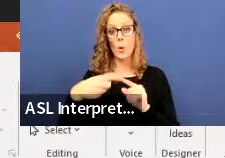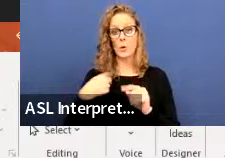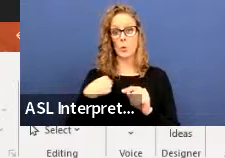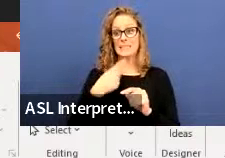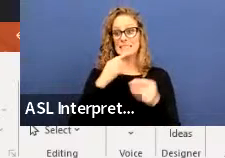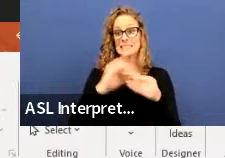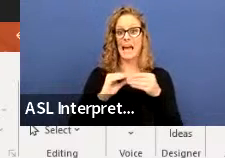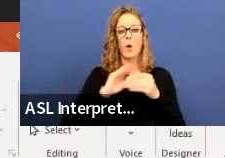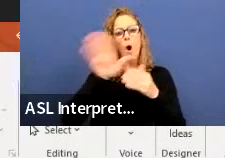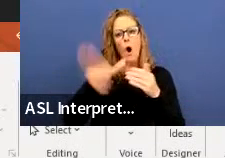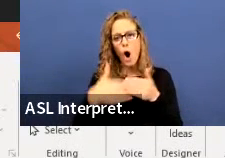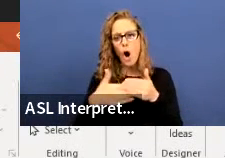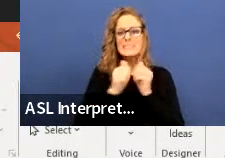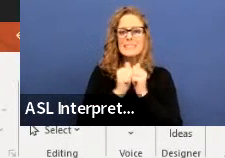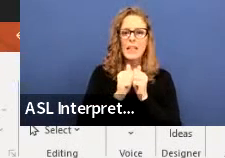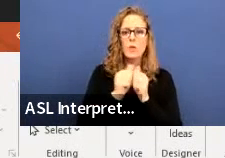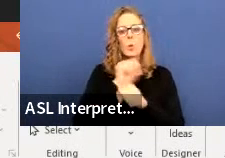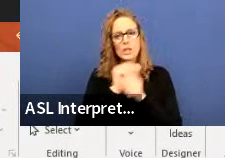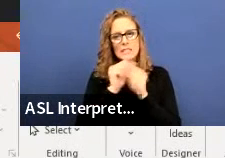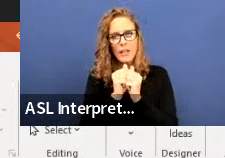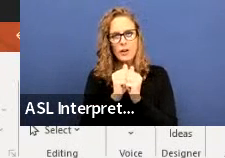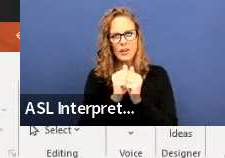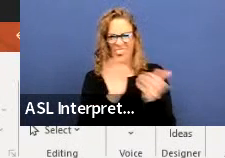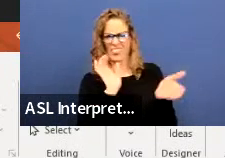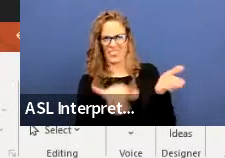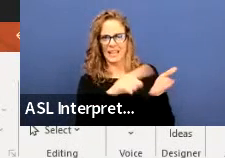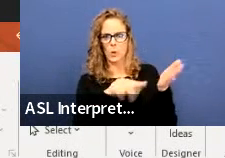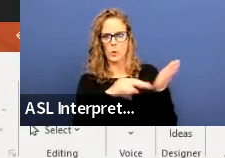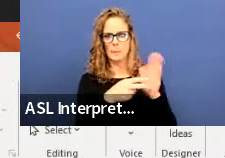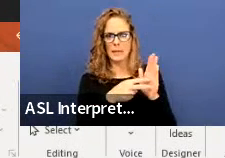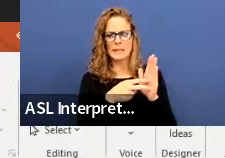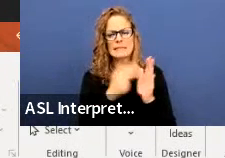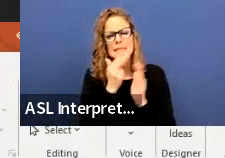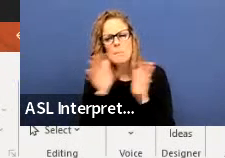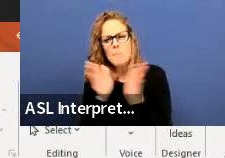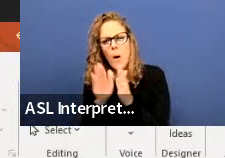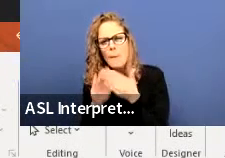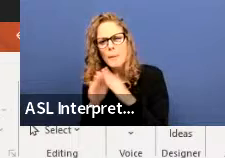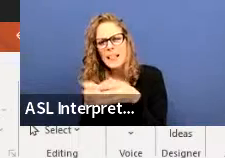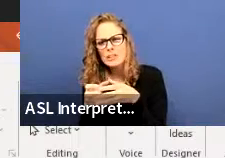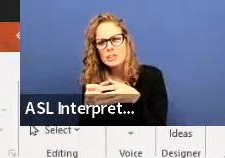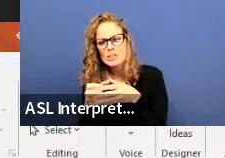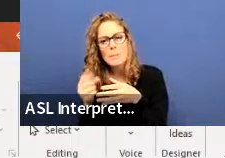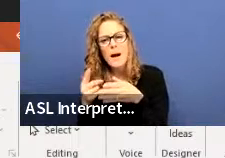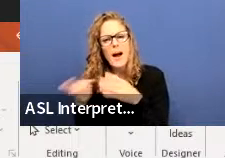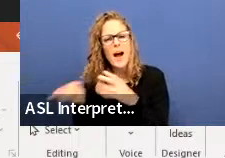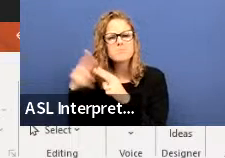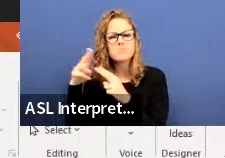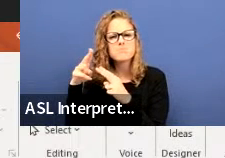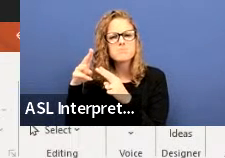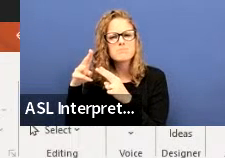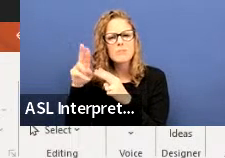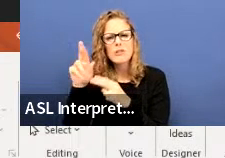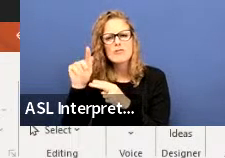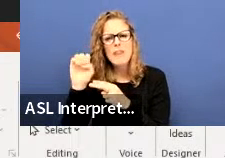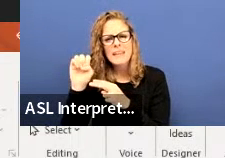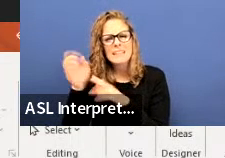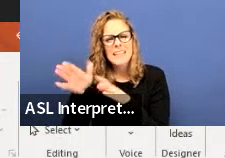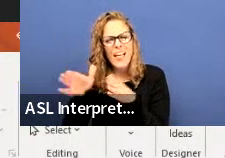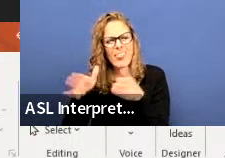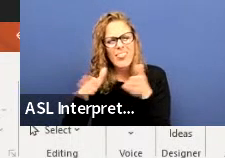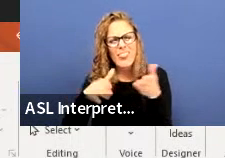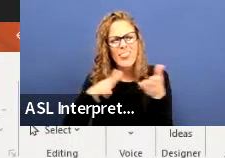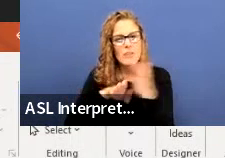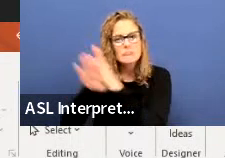we're talking about, especially for a small population that has the highest rate of death rate, and it's growing with our community. And